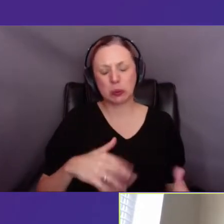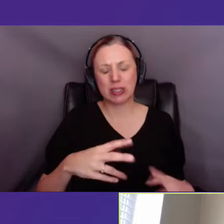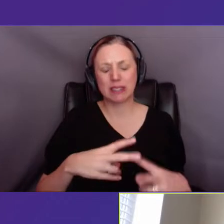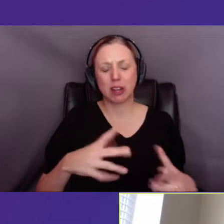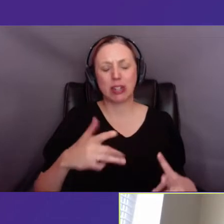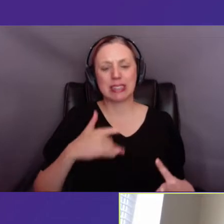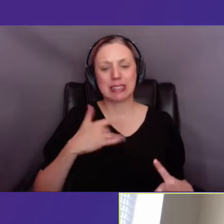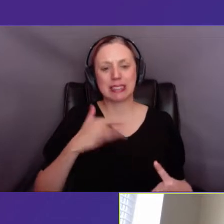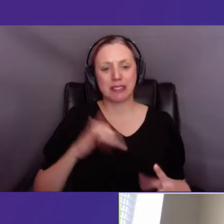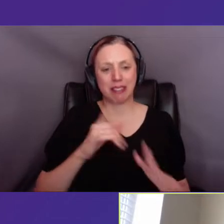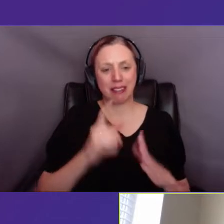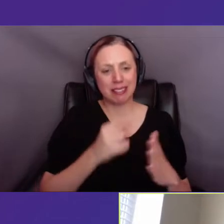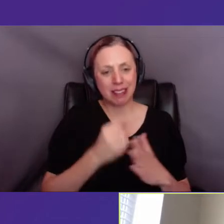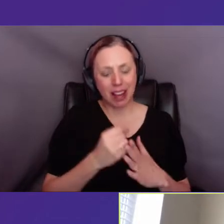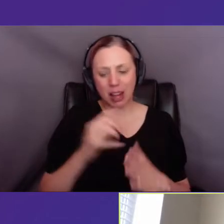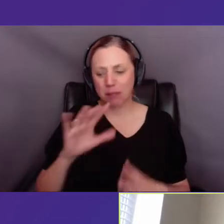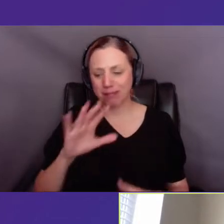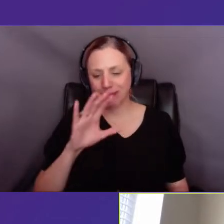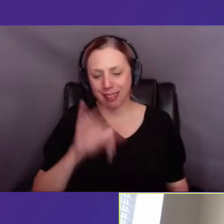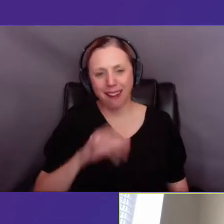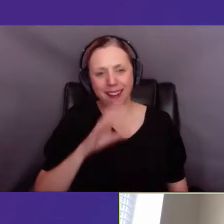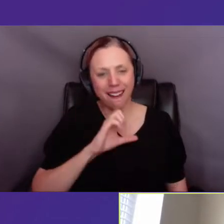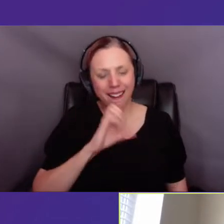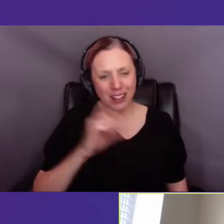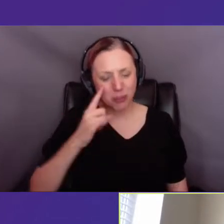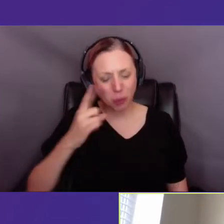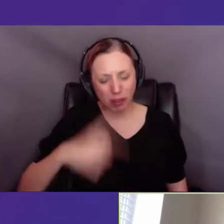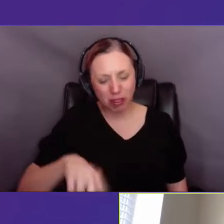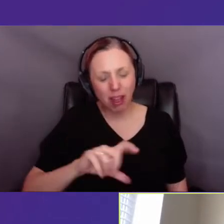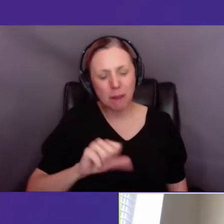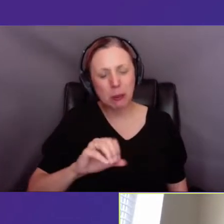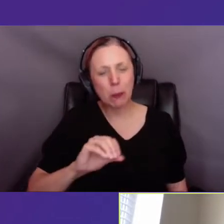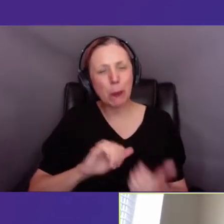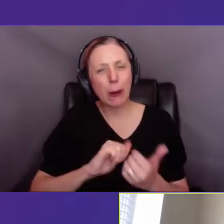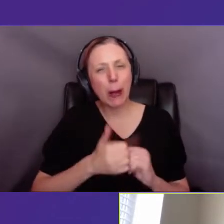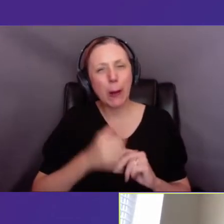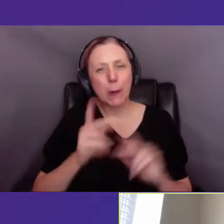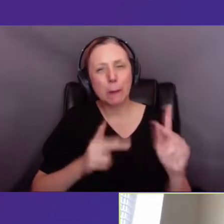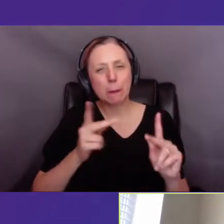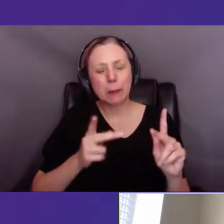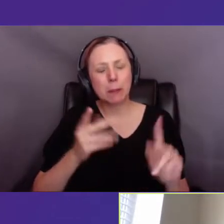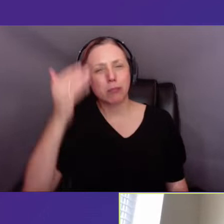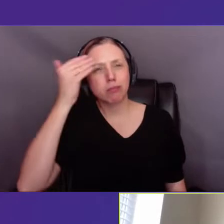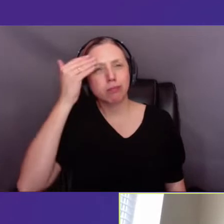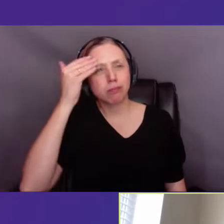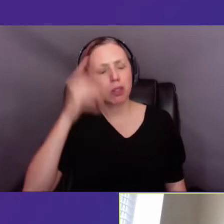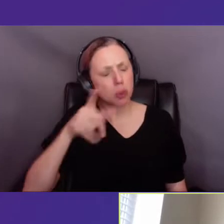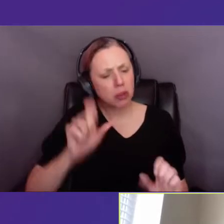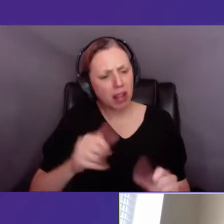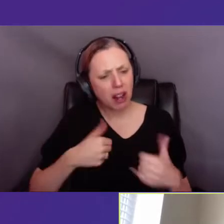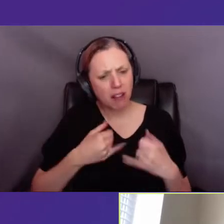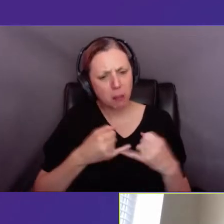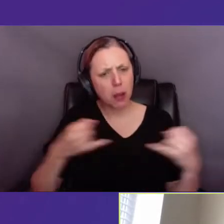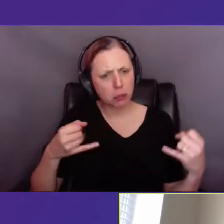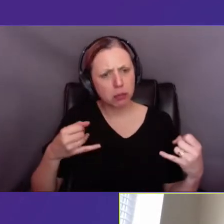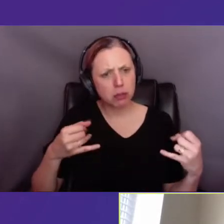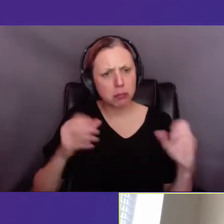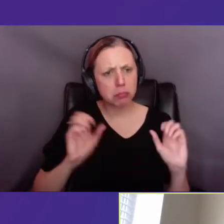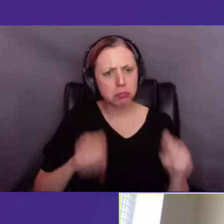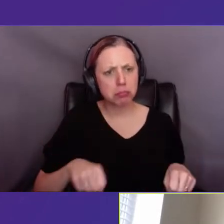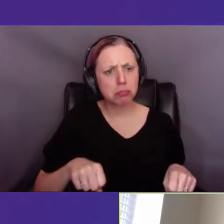do we get young people to acknowledge that you can have boundaries, right? You can